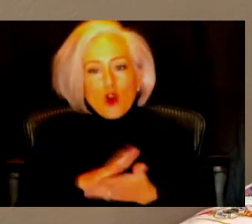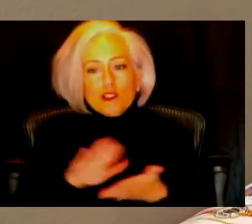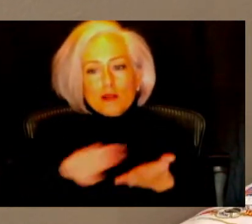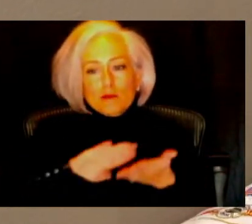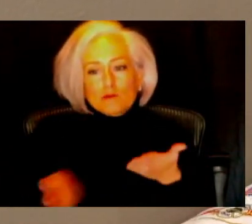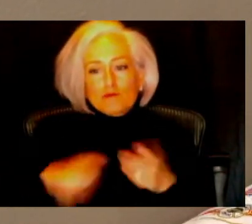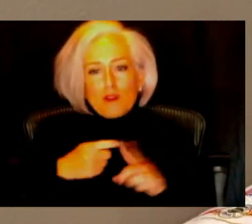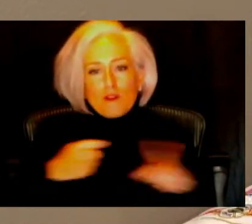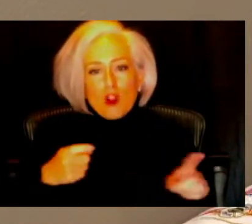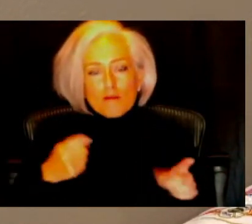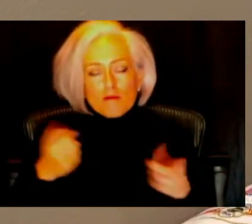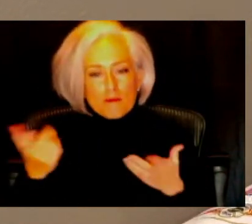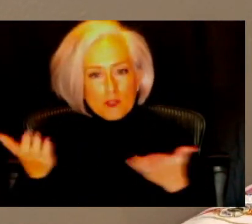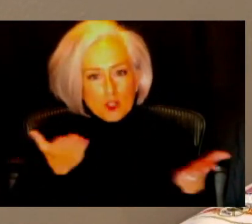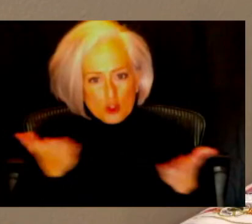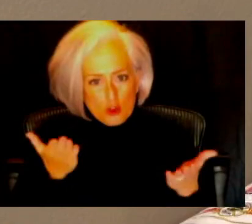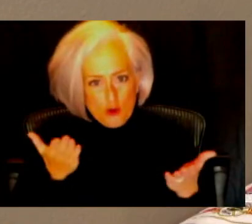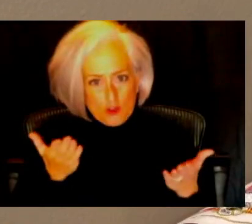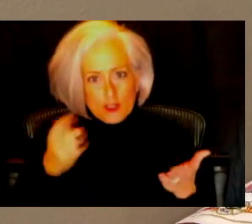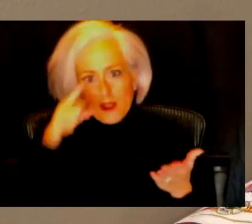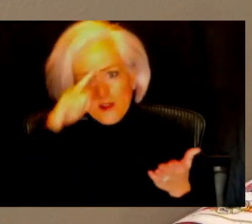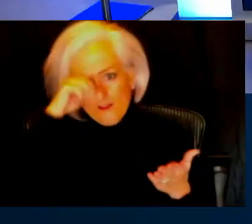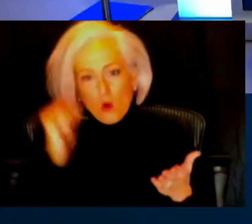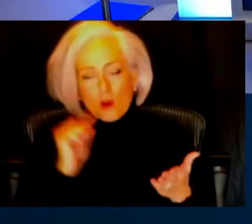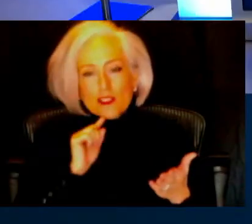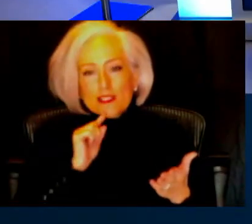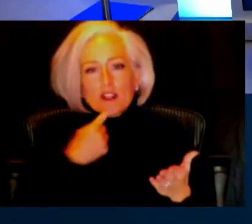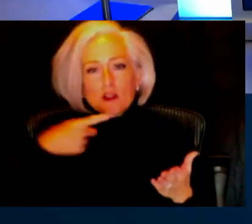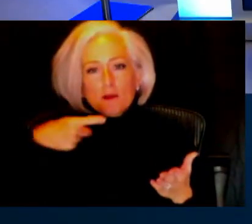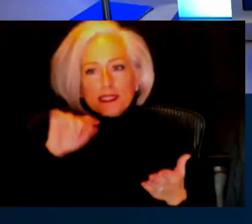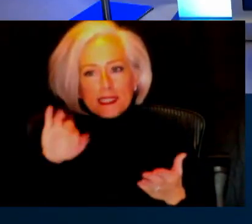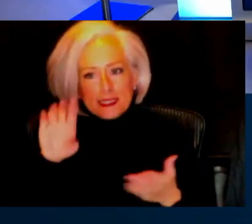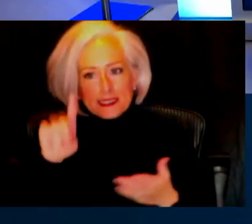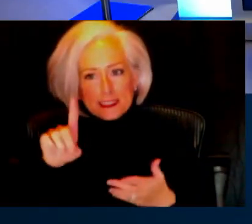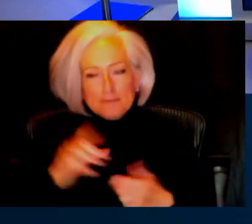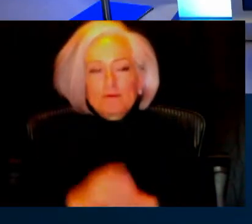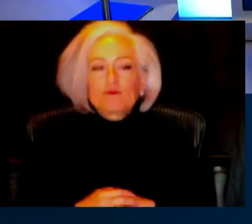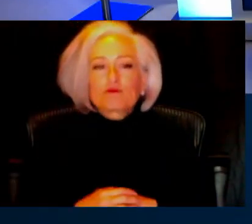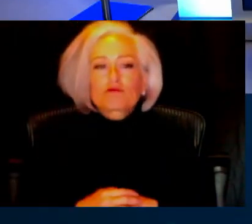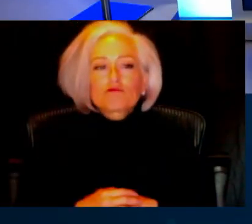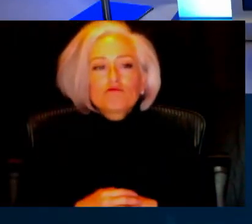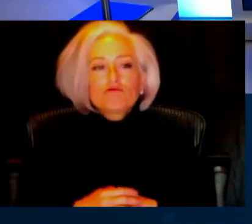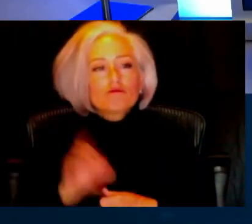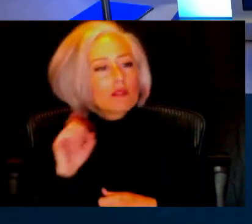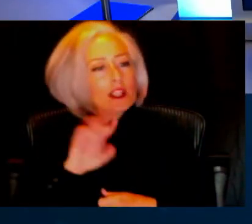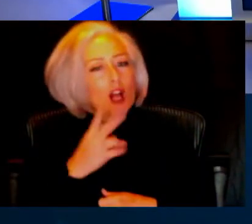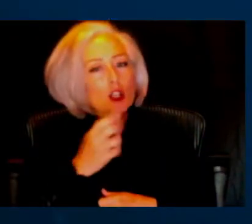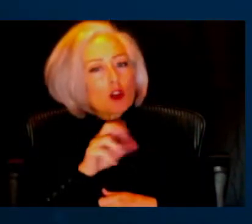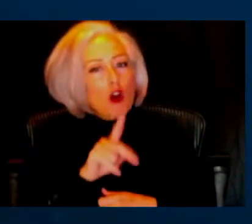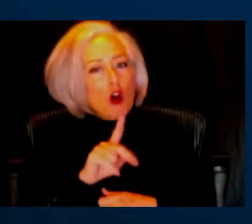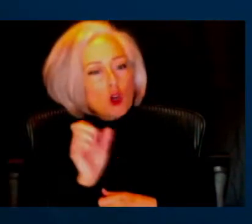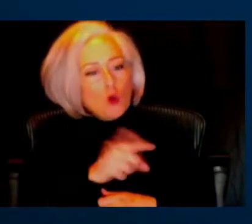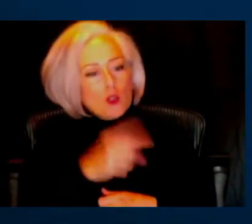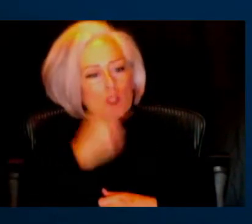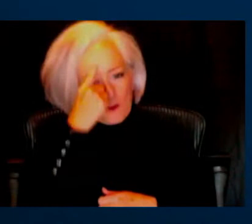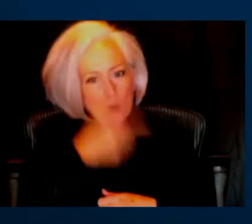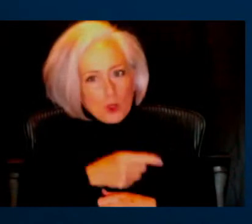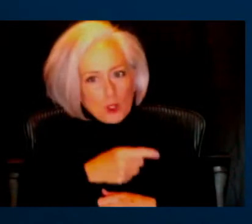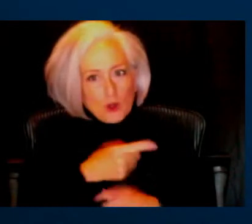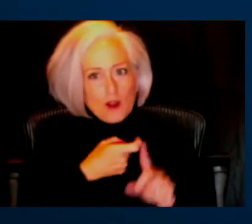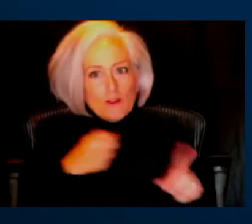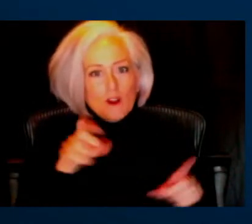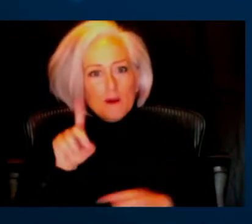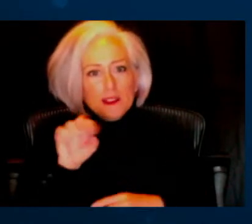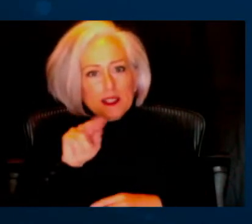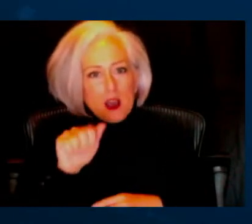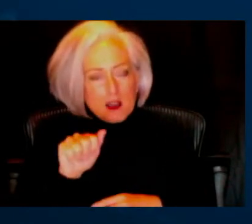for severe PTSD. Dr. Hawkinson, I have a question for you. It's a media question from Donna at Channel